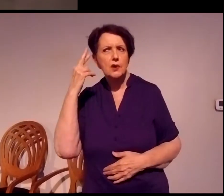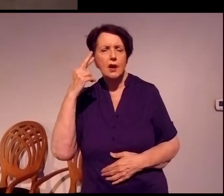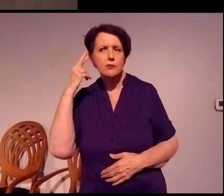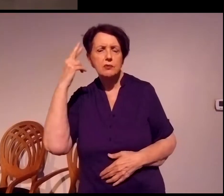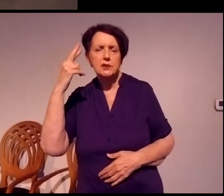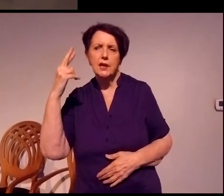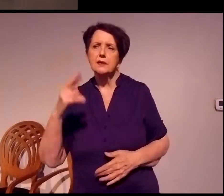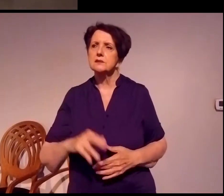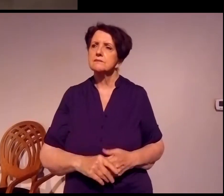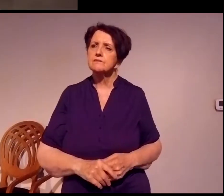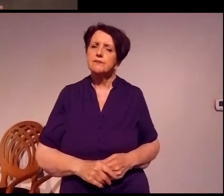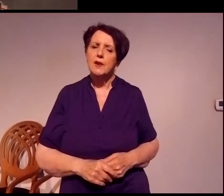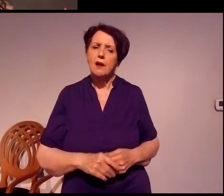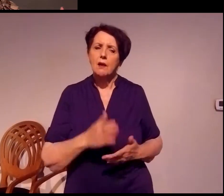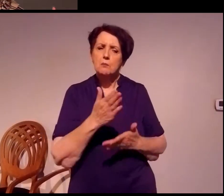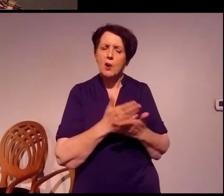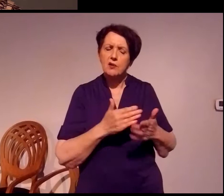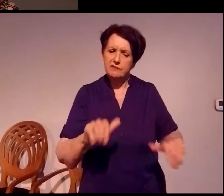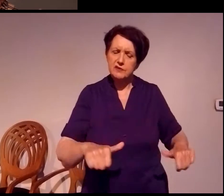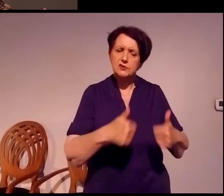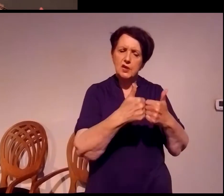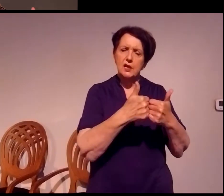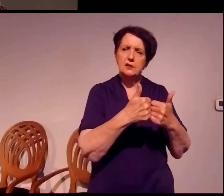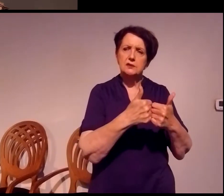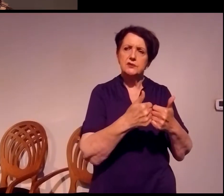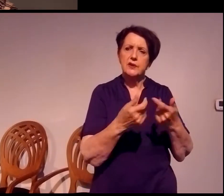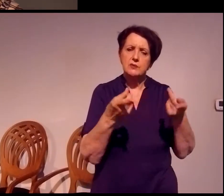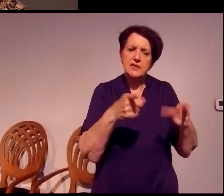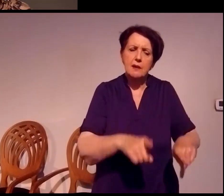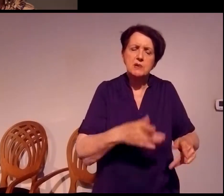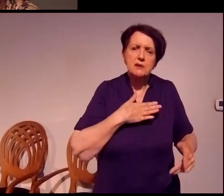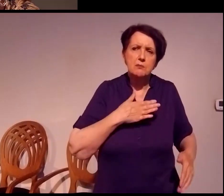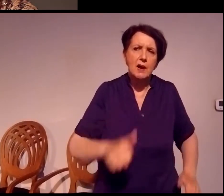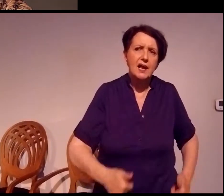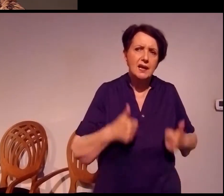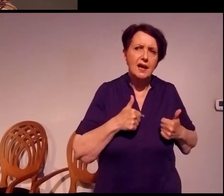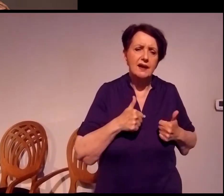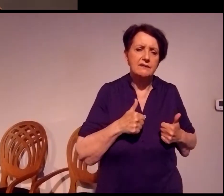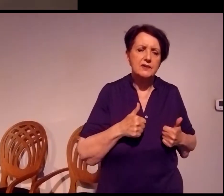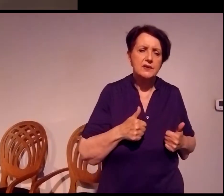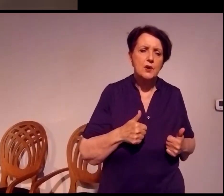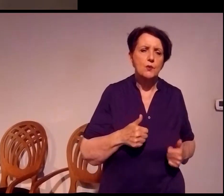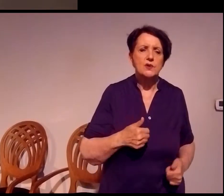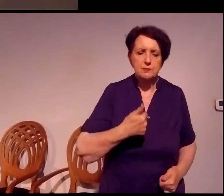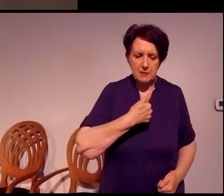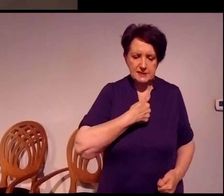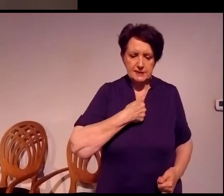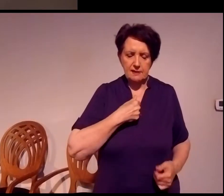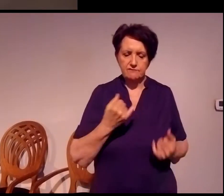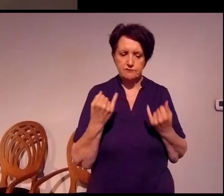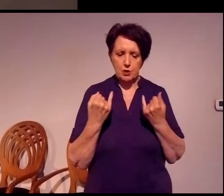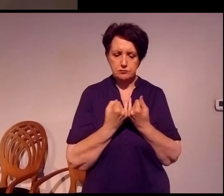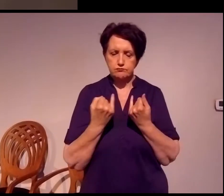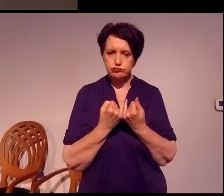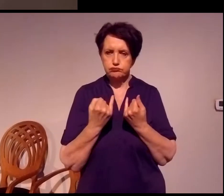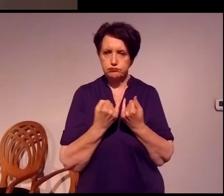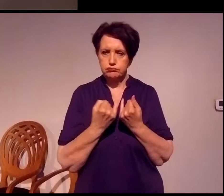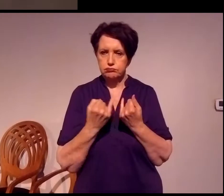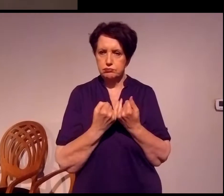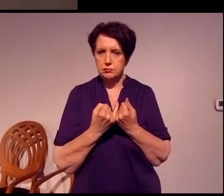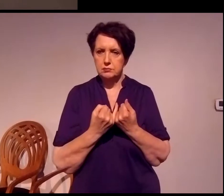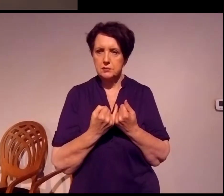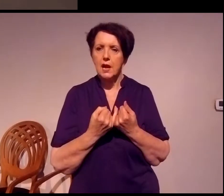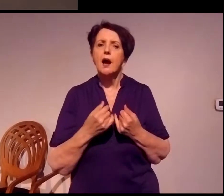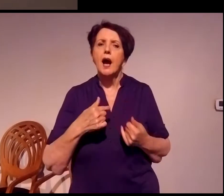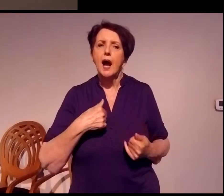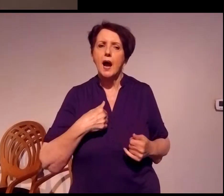that part of the challenge that was going on in my life is my self-talk, that I was discouraging